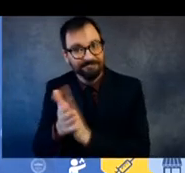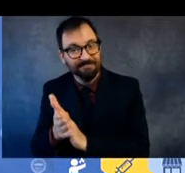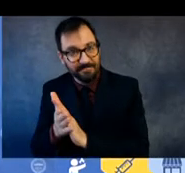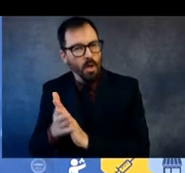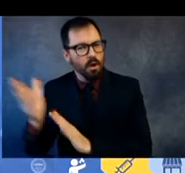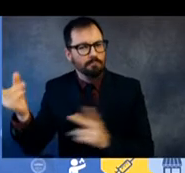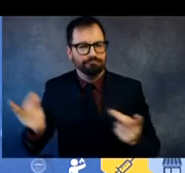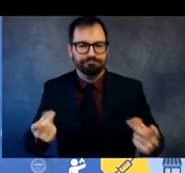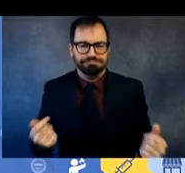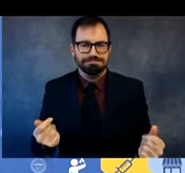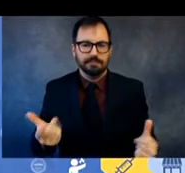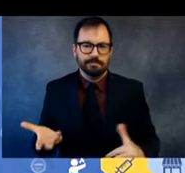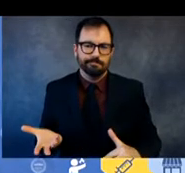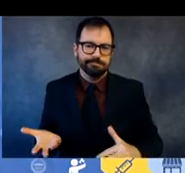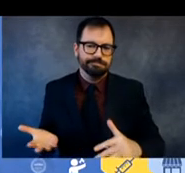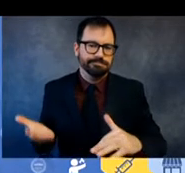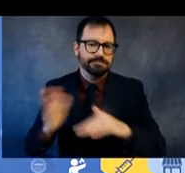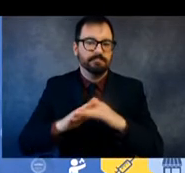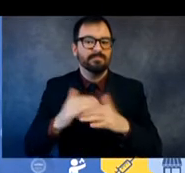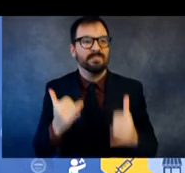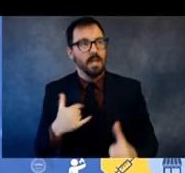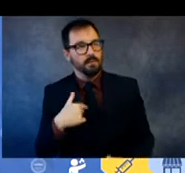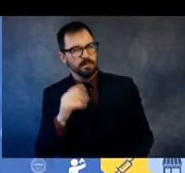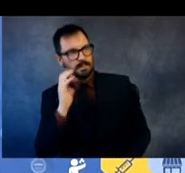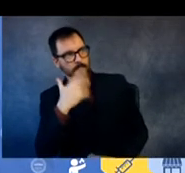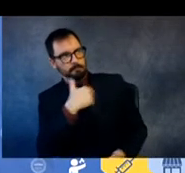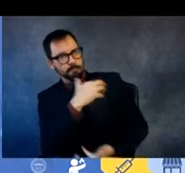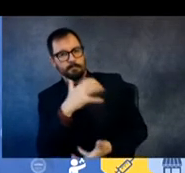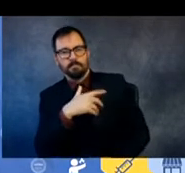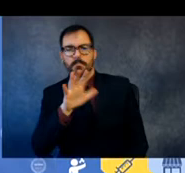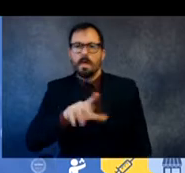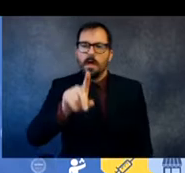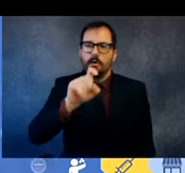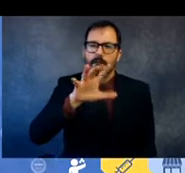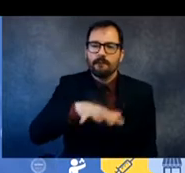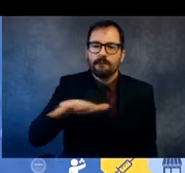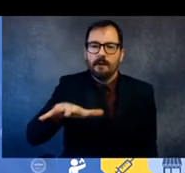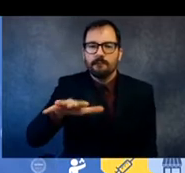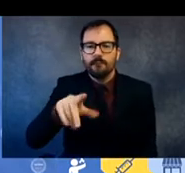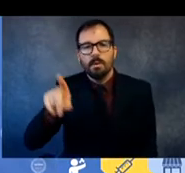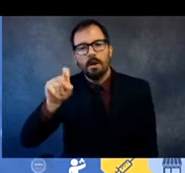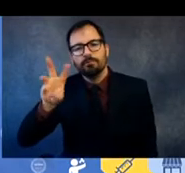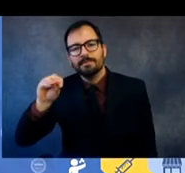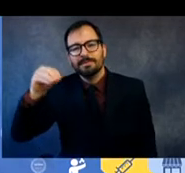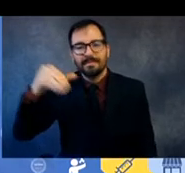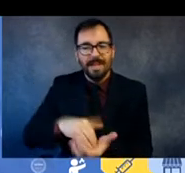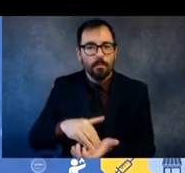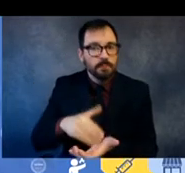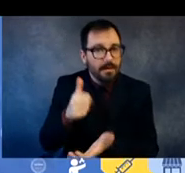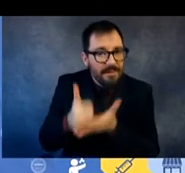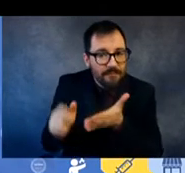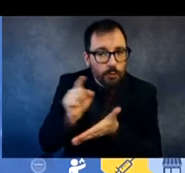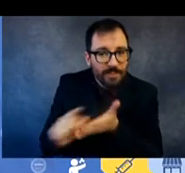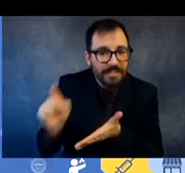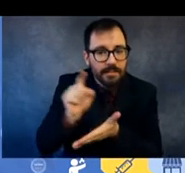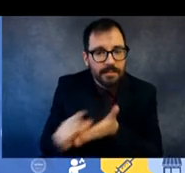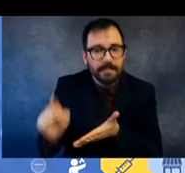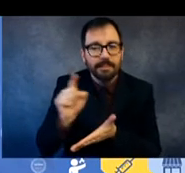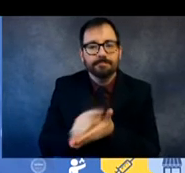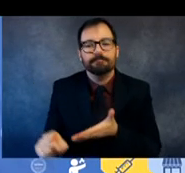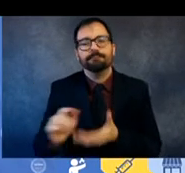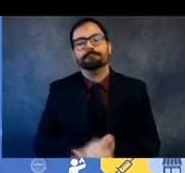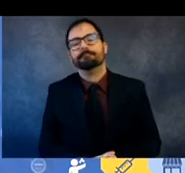President Biden has kicked this into higher gear, we're probably seeing closer to 155 to 160,000 a week now. And